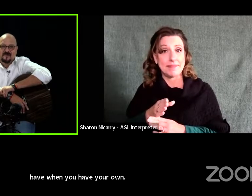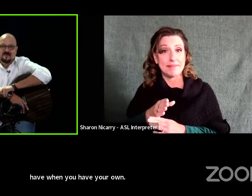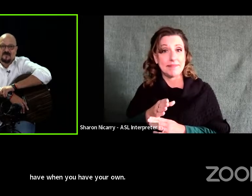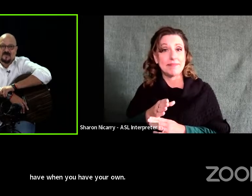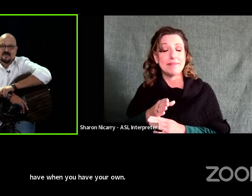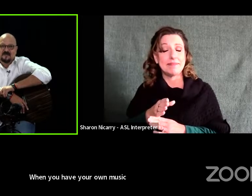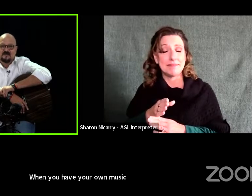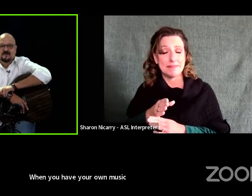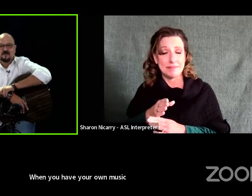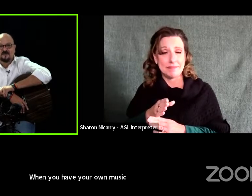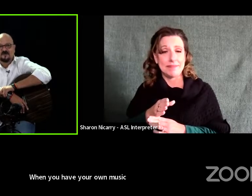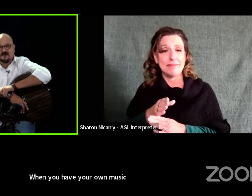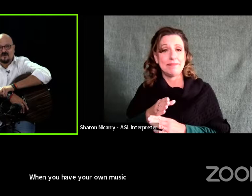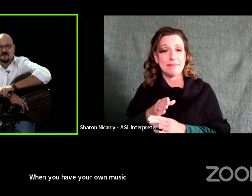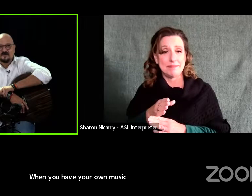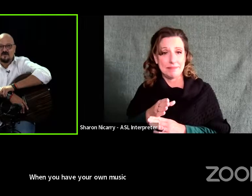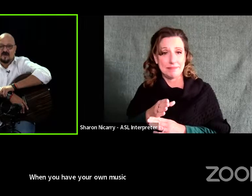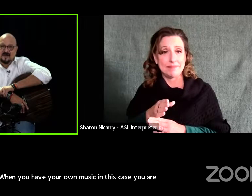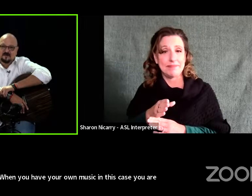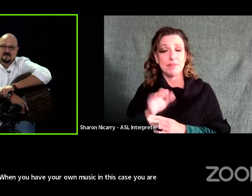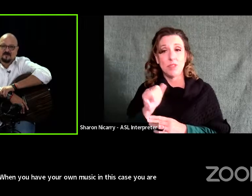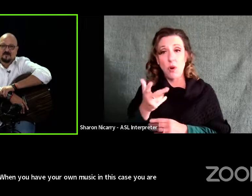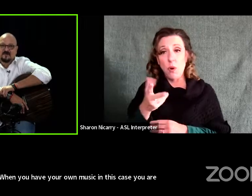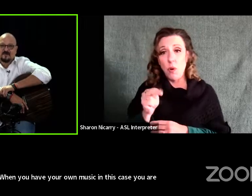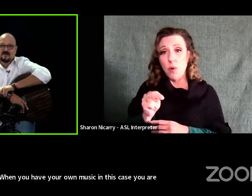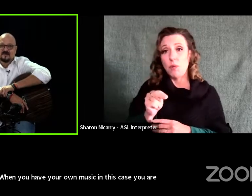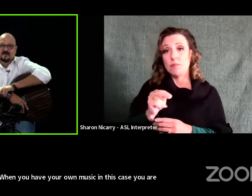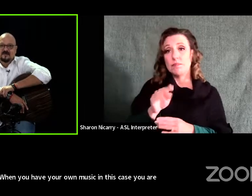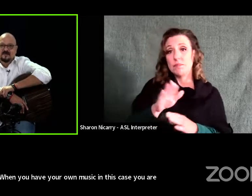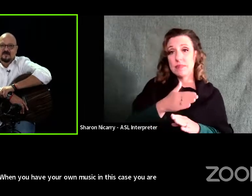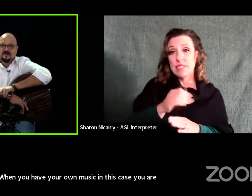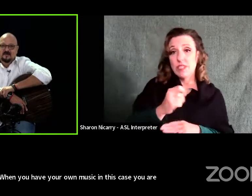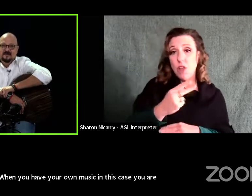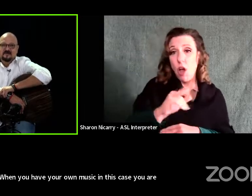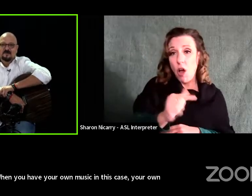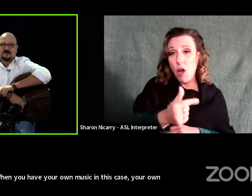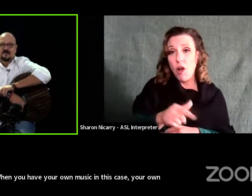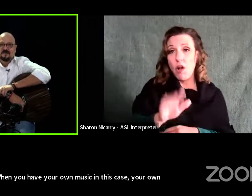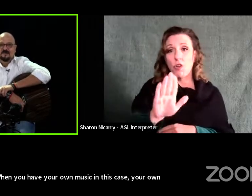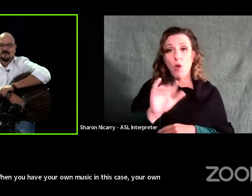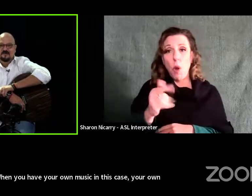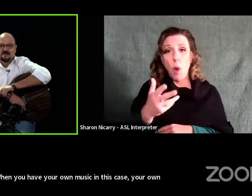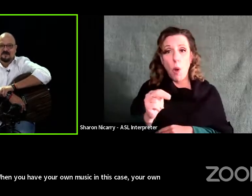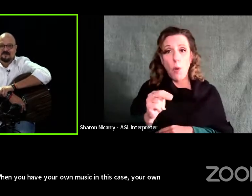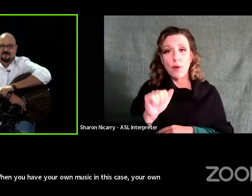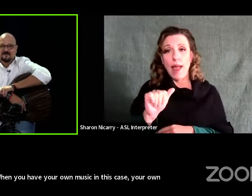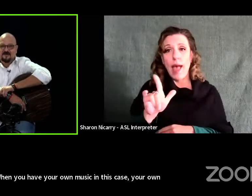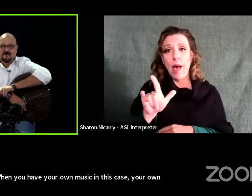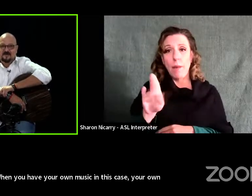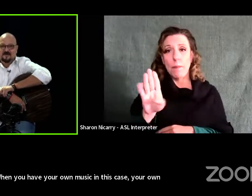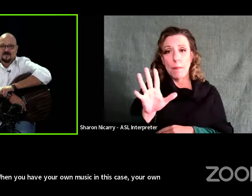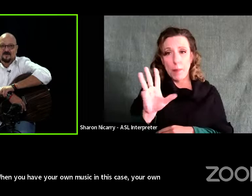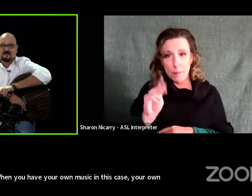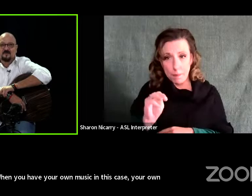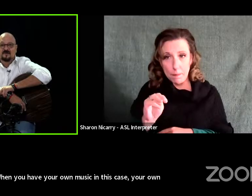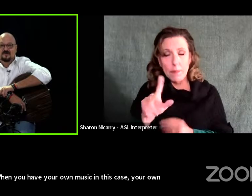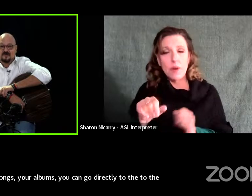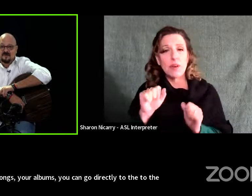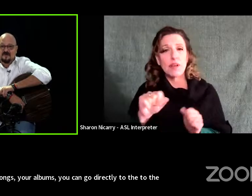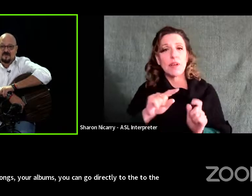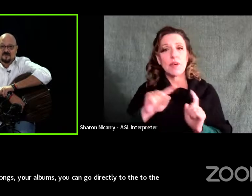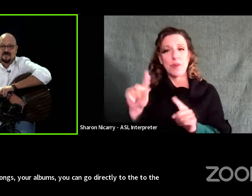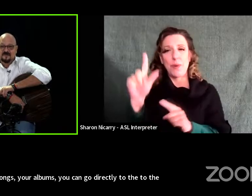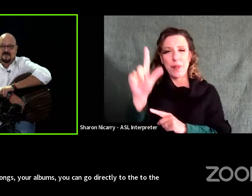music, in this case your own songs, your albums. You can go directly to the Library